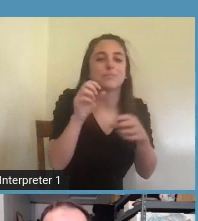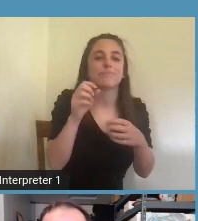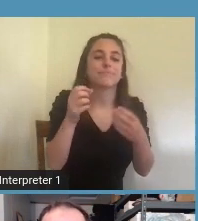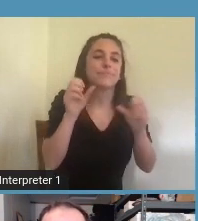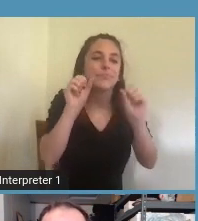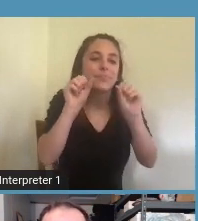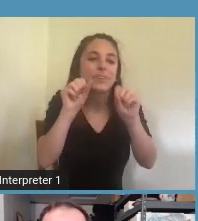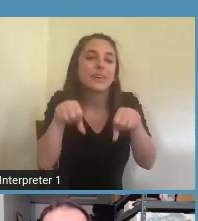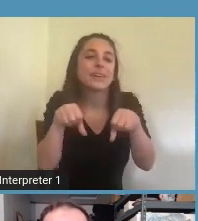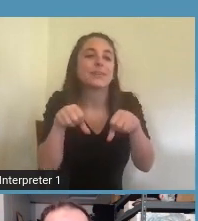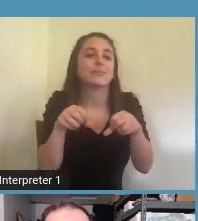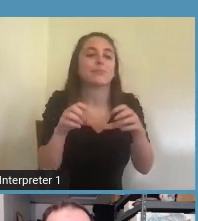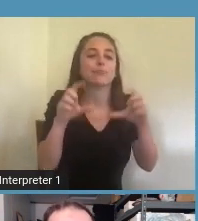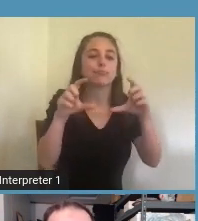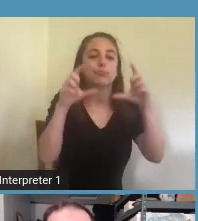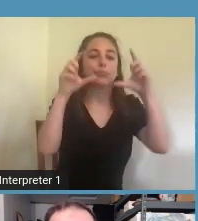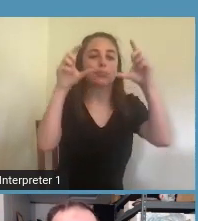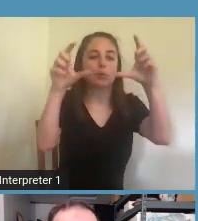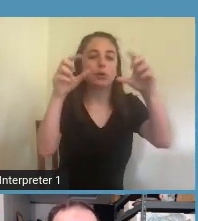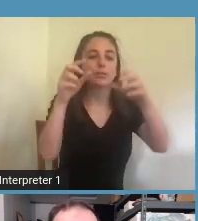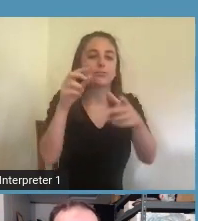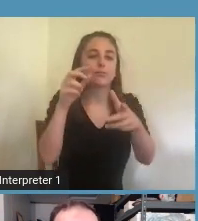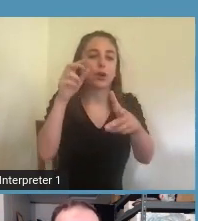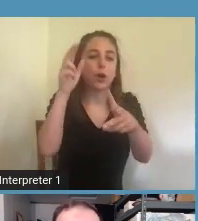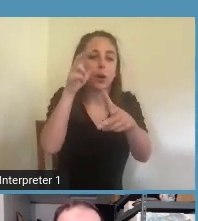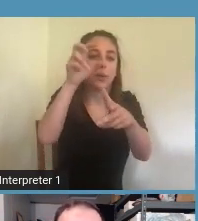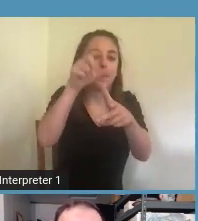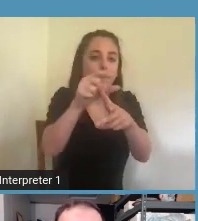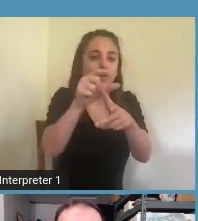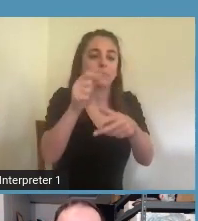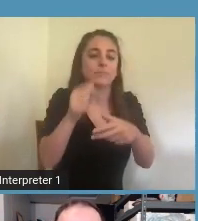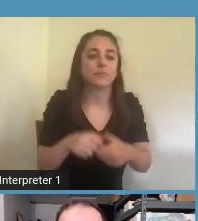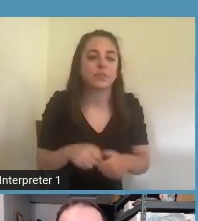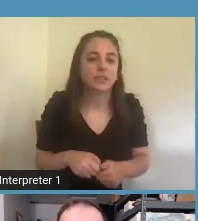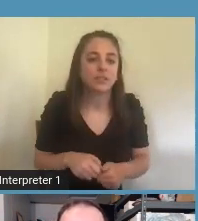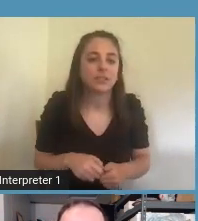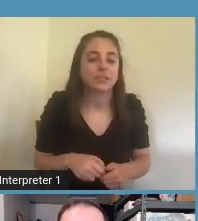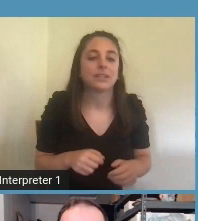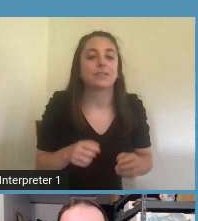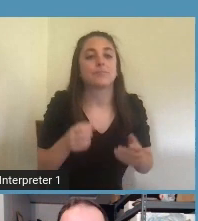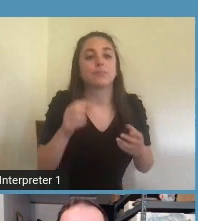of a car, and there wasn't any danger of them scratching the cars.